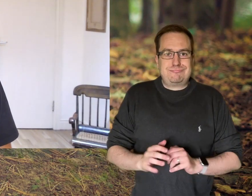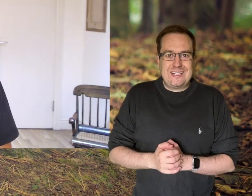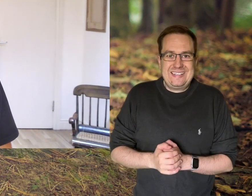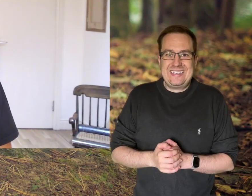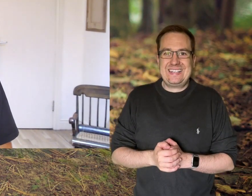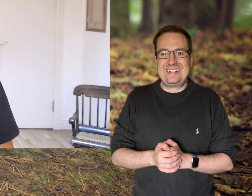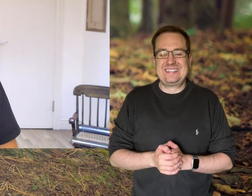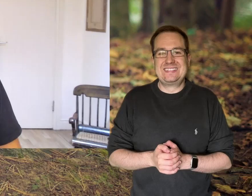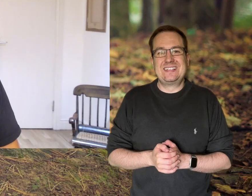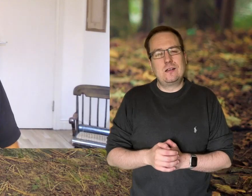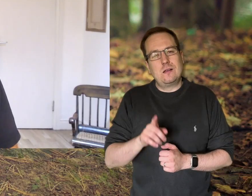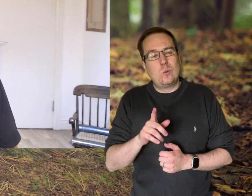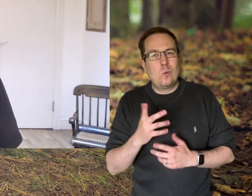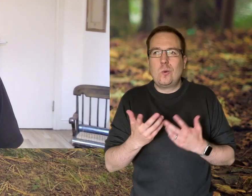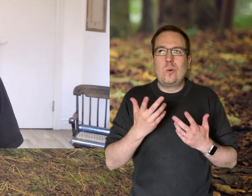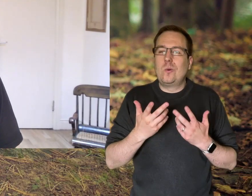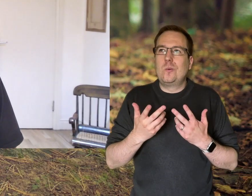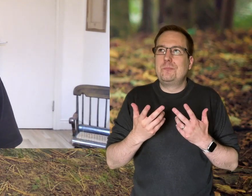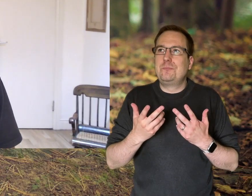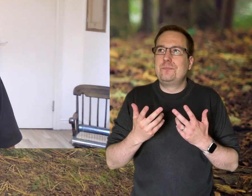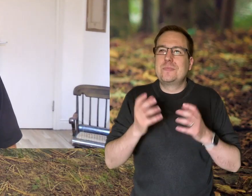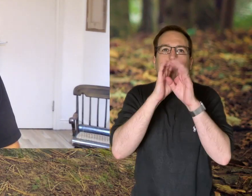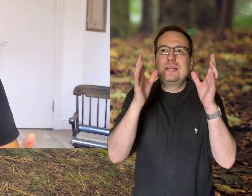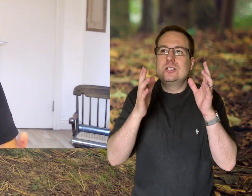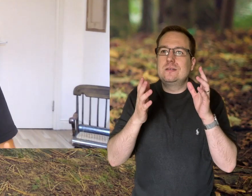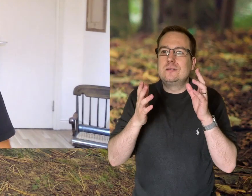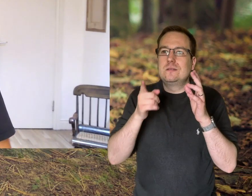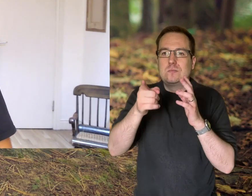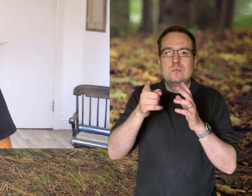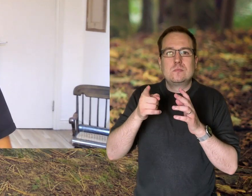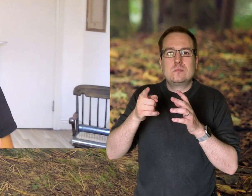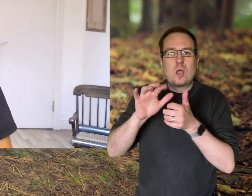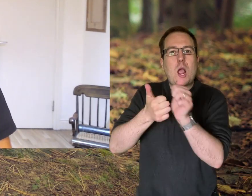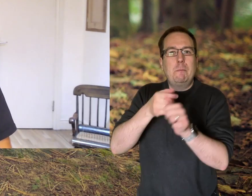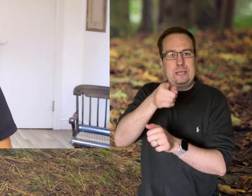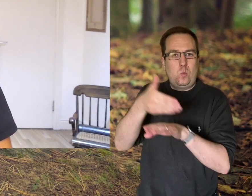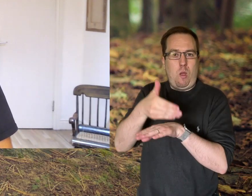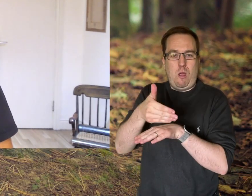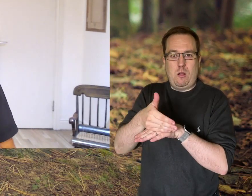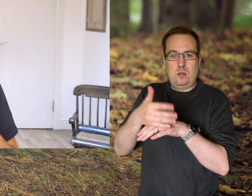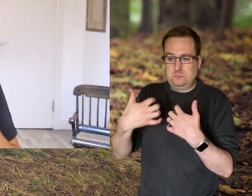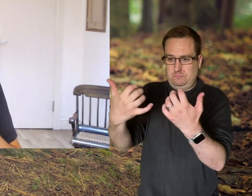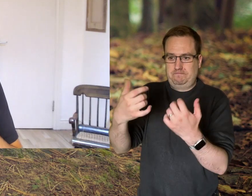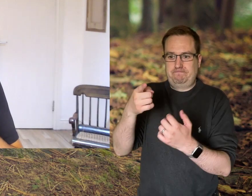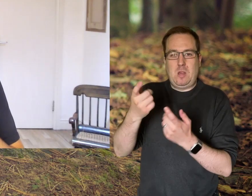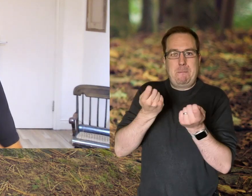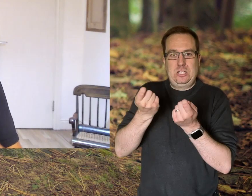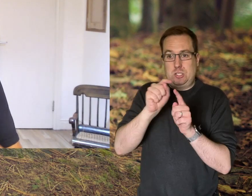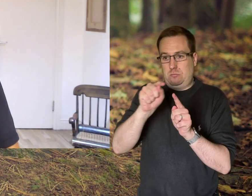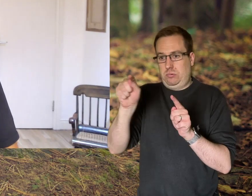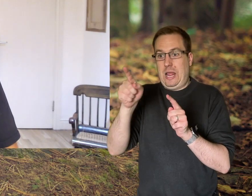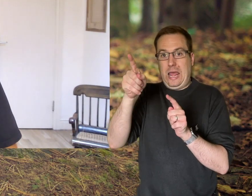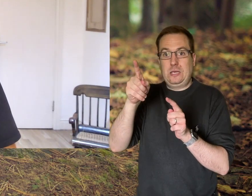something like that. Or if you had to do a presentation to the managers and the company owner was present, you would address the